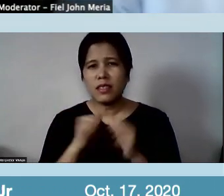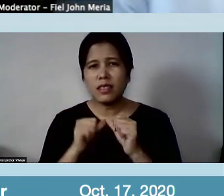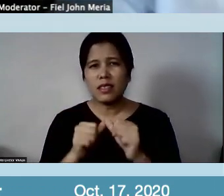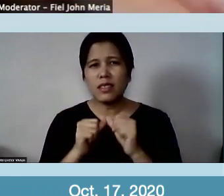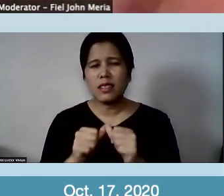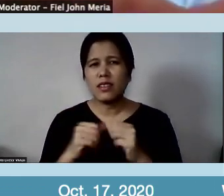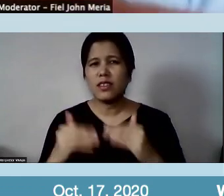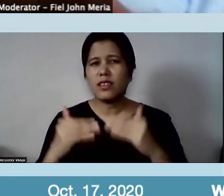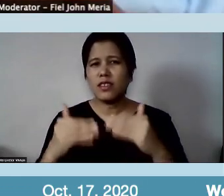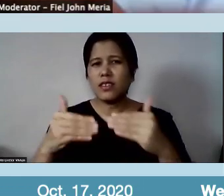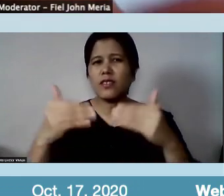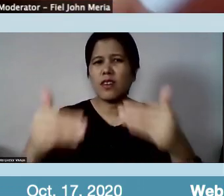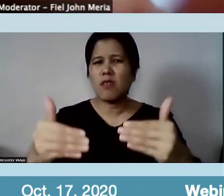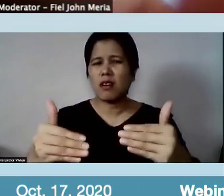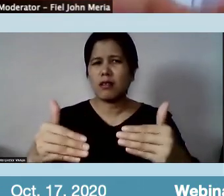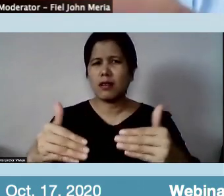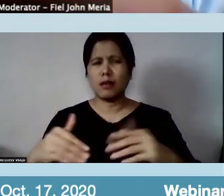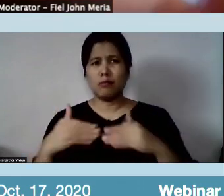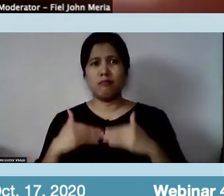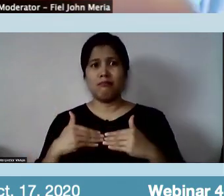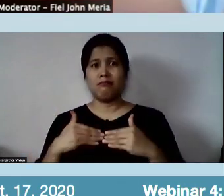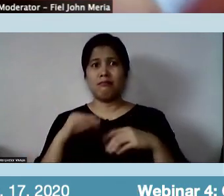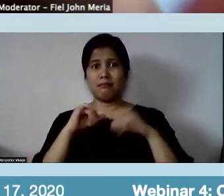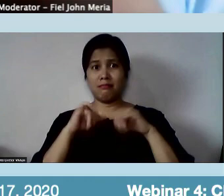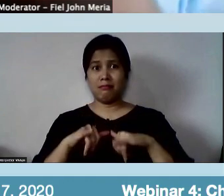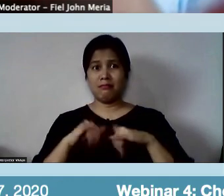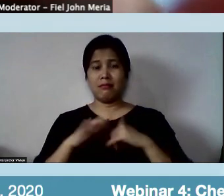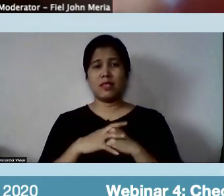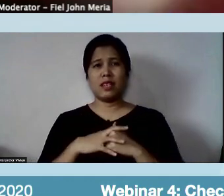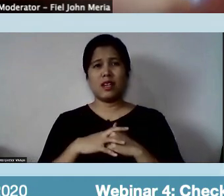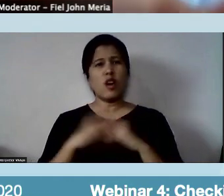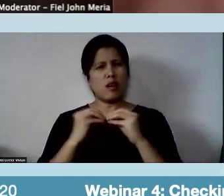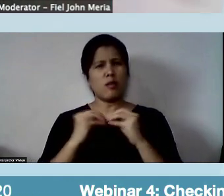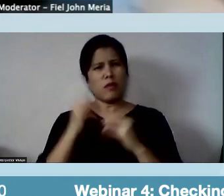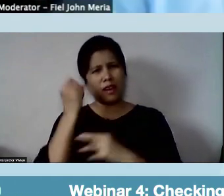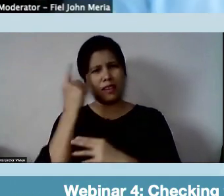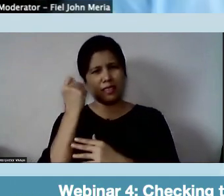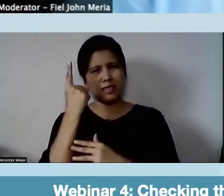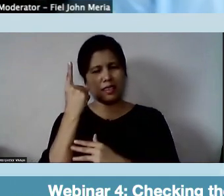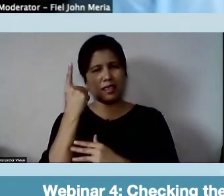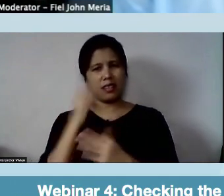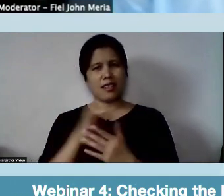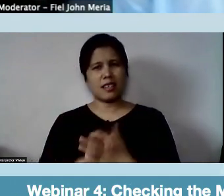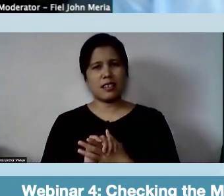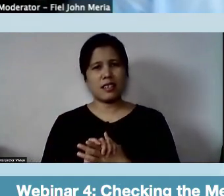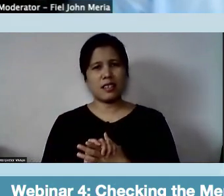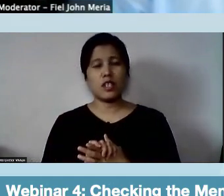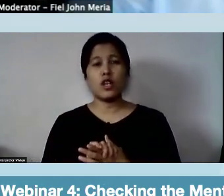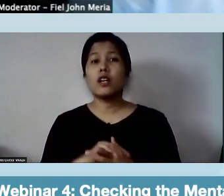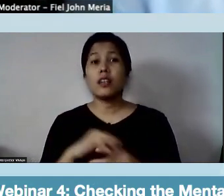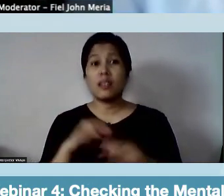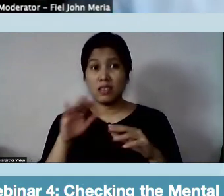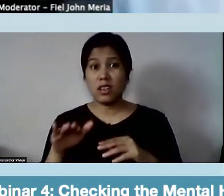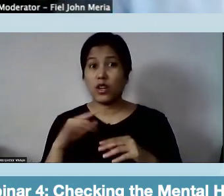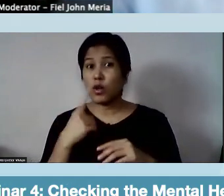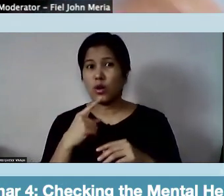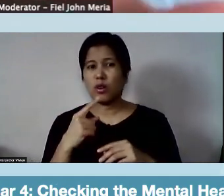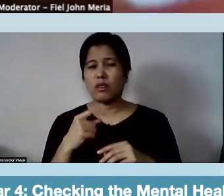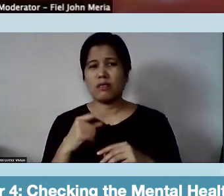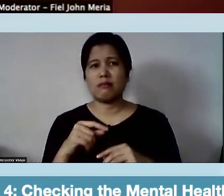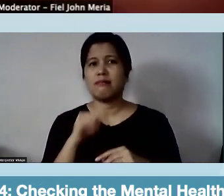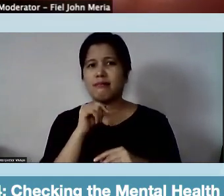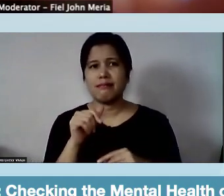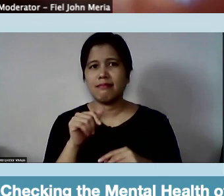Parang paralyzed ka na. So, just be more understanding. Like I said, the child who misbehaves is the child who needs more